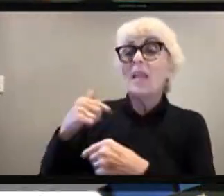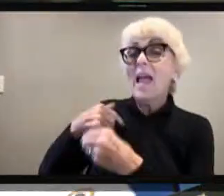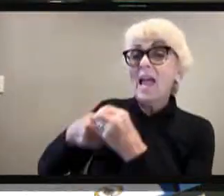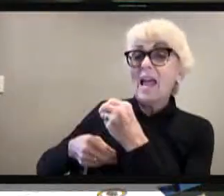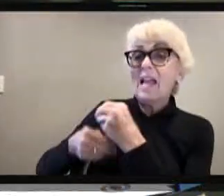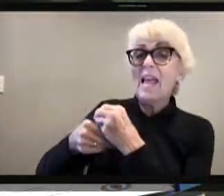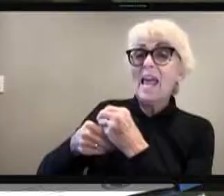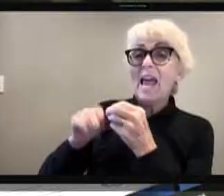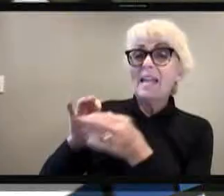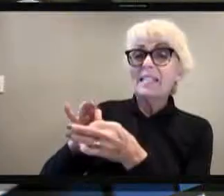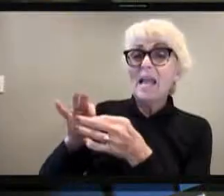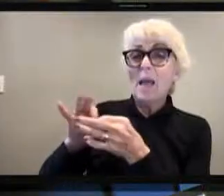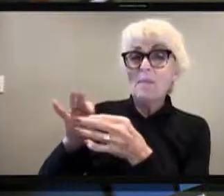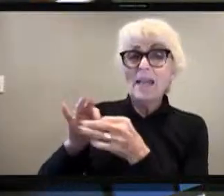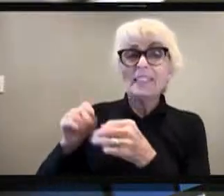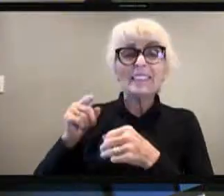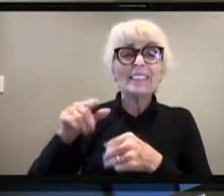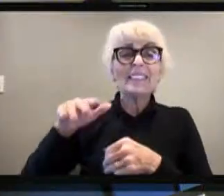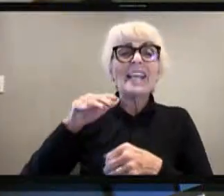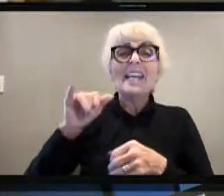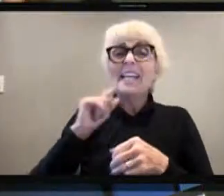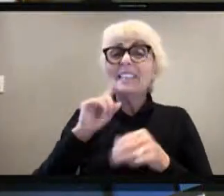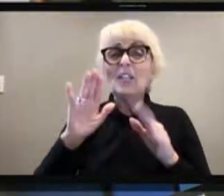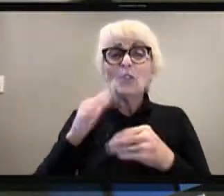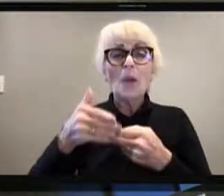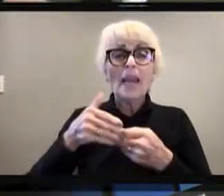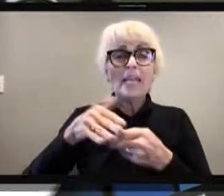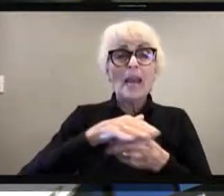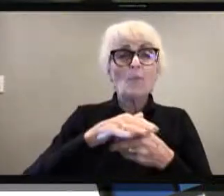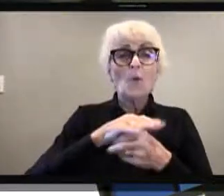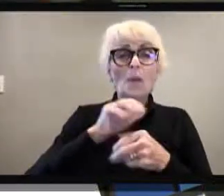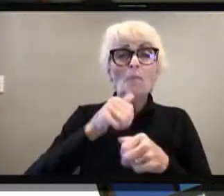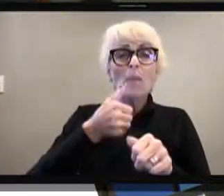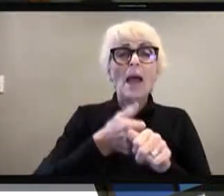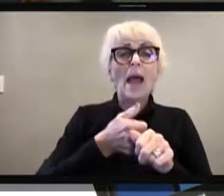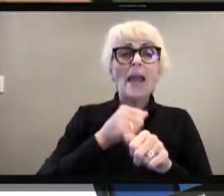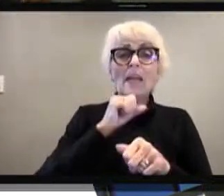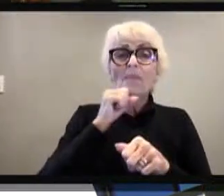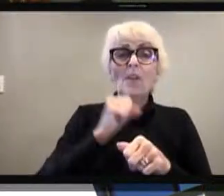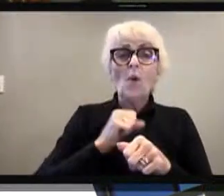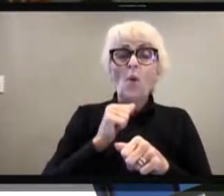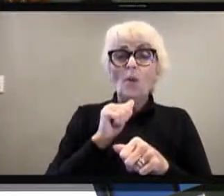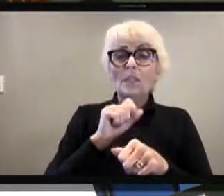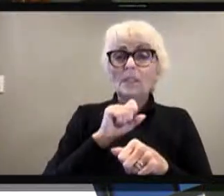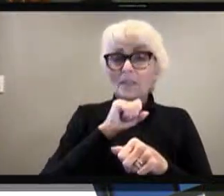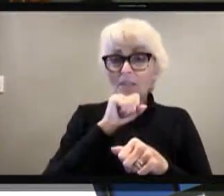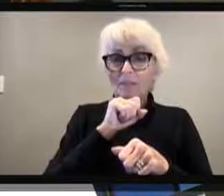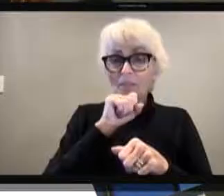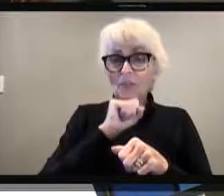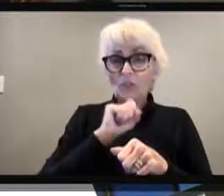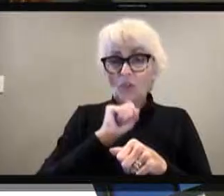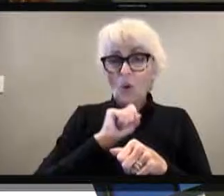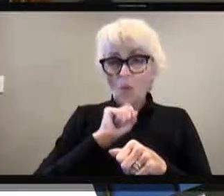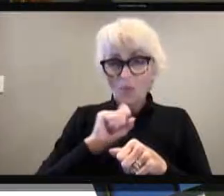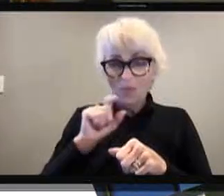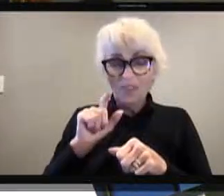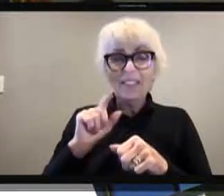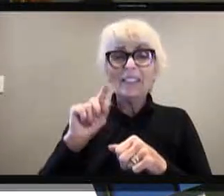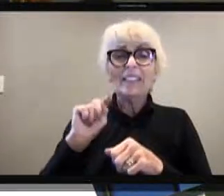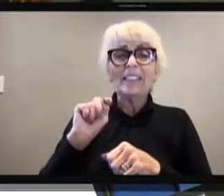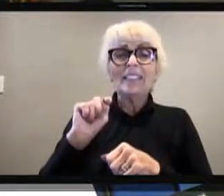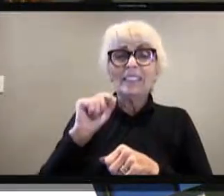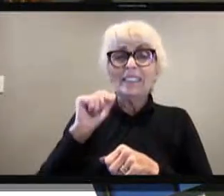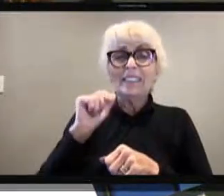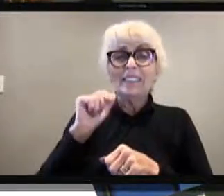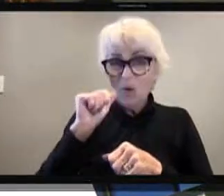actually a really great neighborhood, and it sits behind the Old Stone Tavern, which is the second oldest commercial business in the city of Pittsburgh,